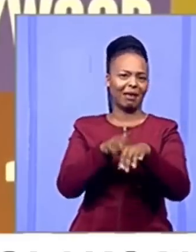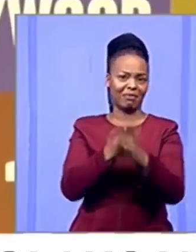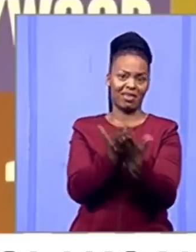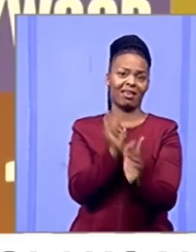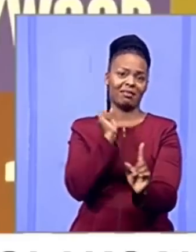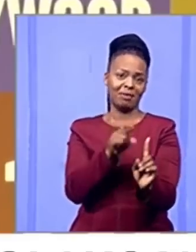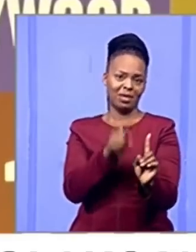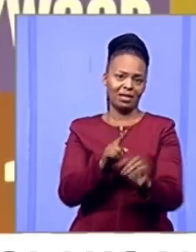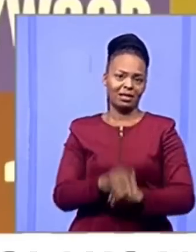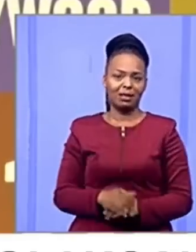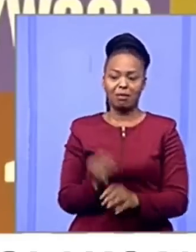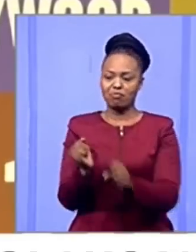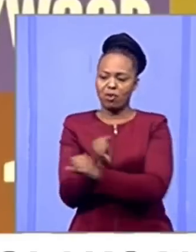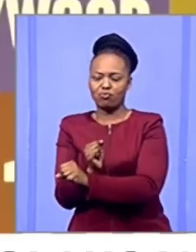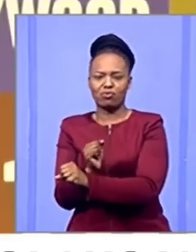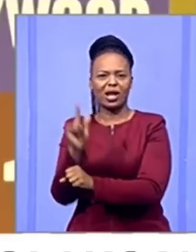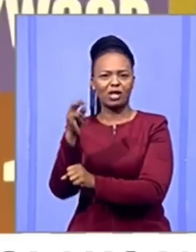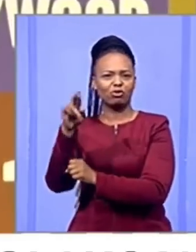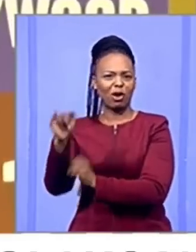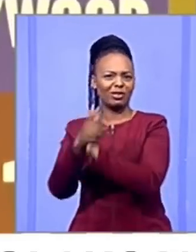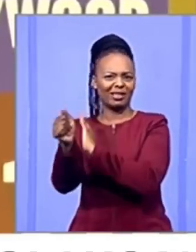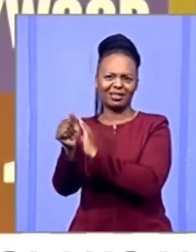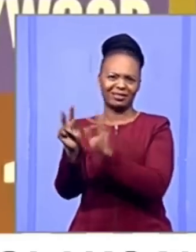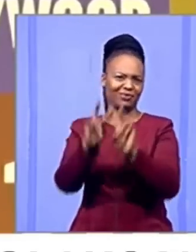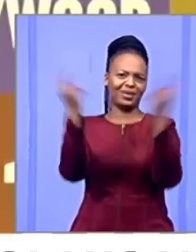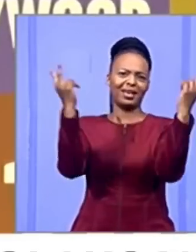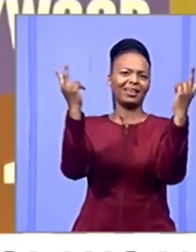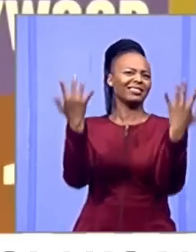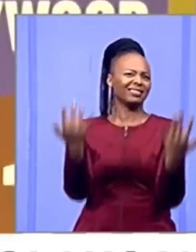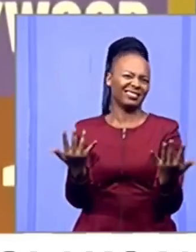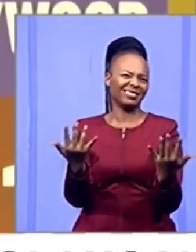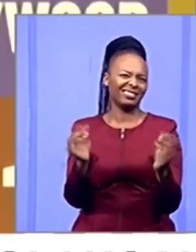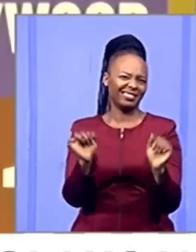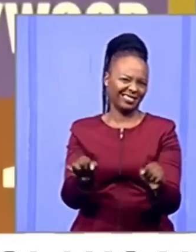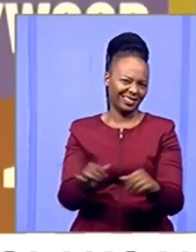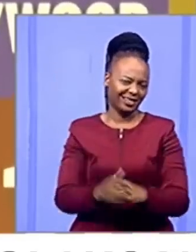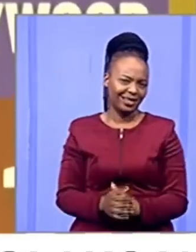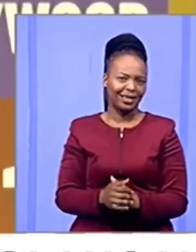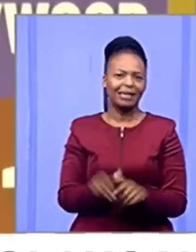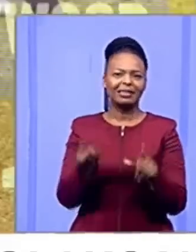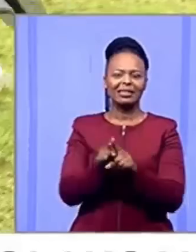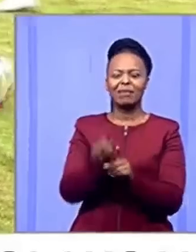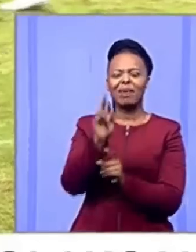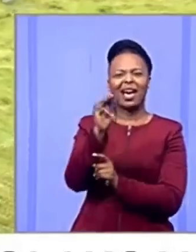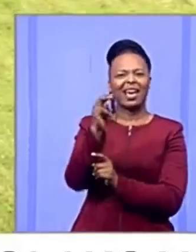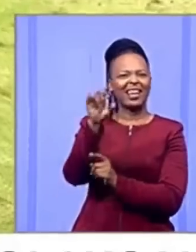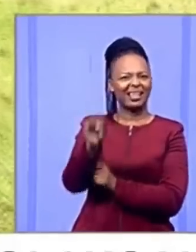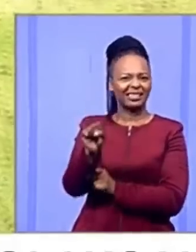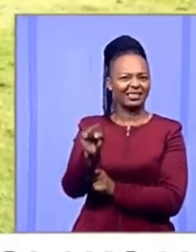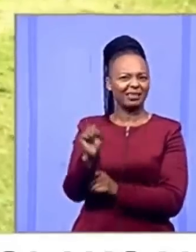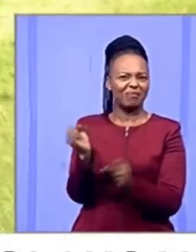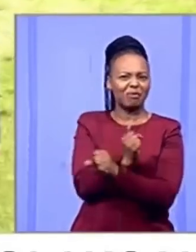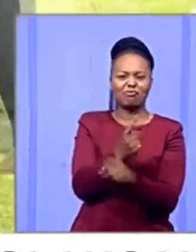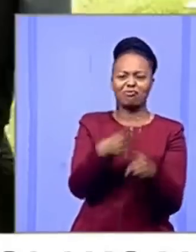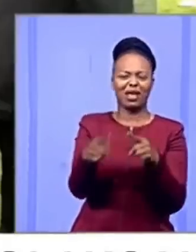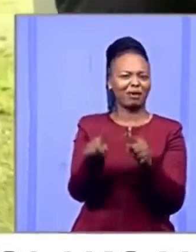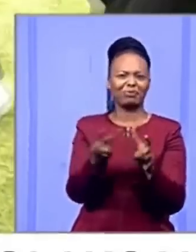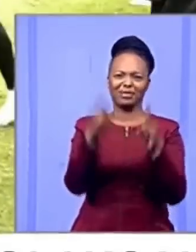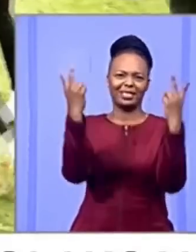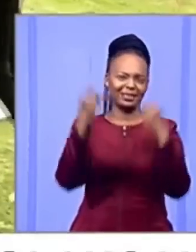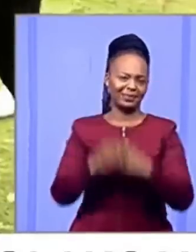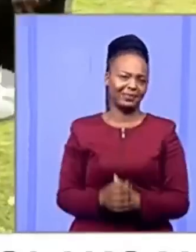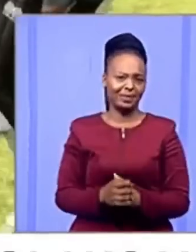you what Letswalo will give you in terms of being quick into spaces and all of that like Rhinos. Mohlahli o šetše a nagana